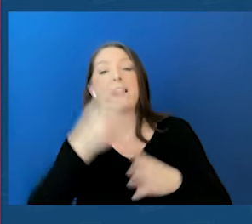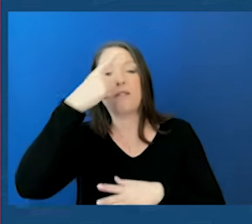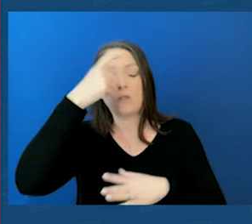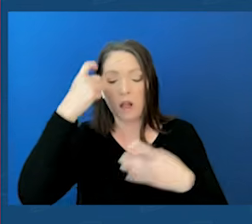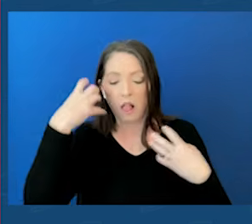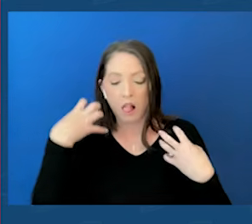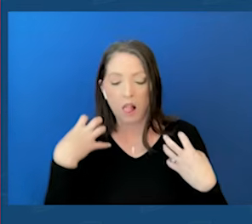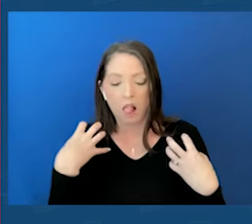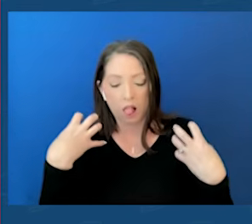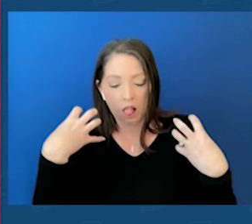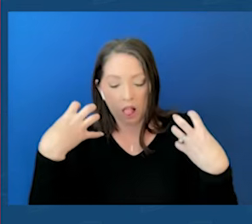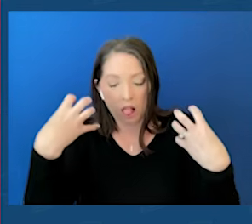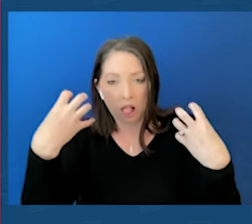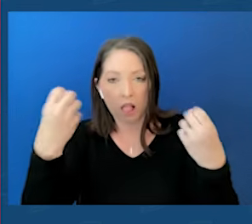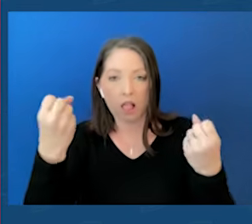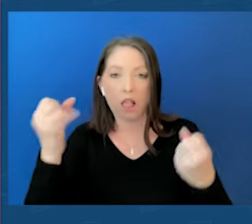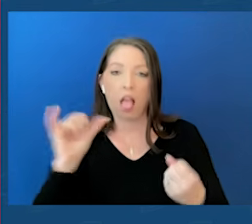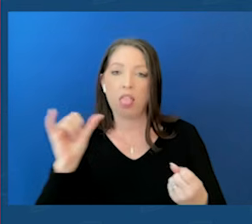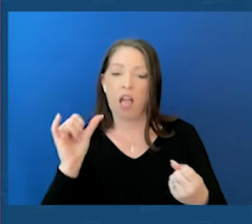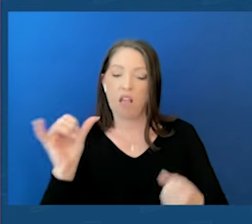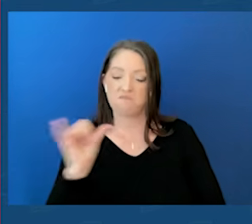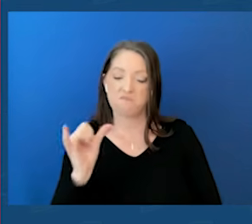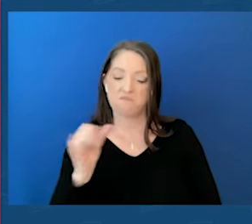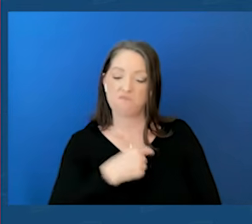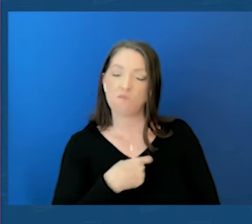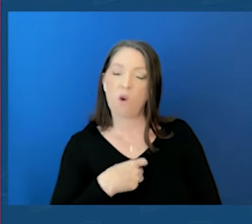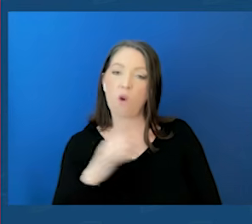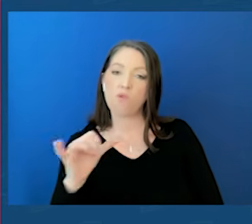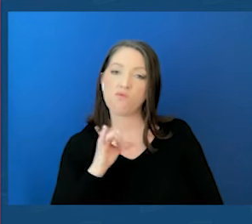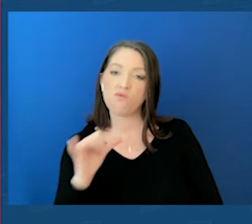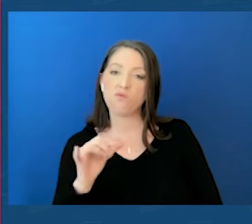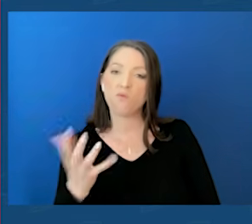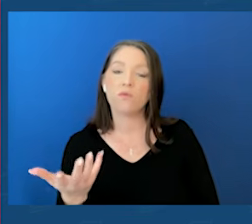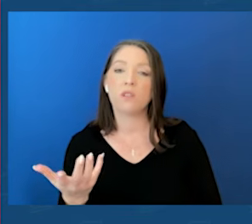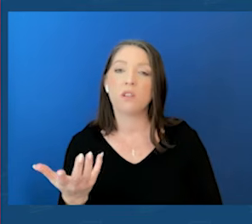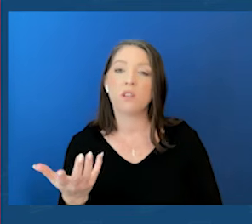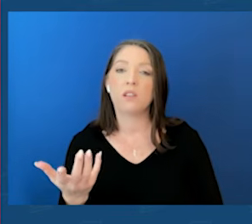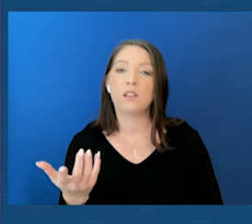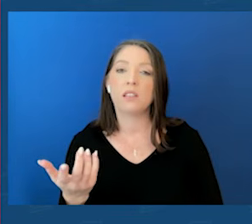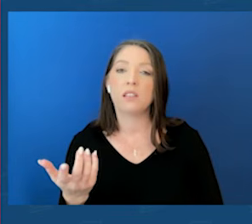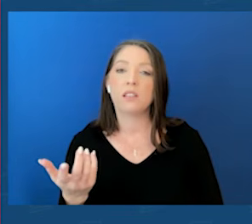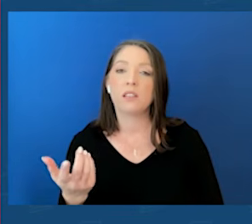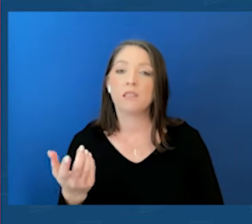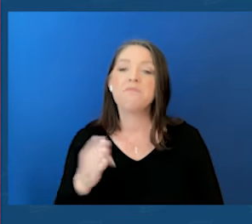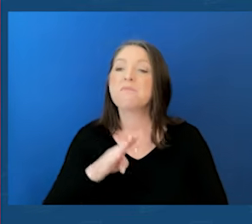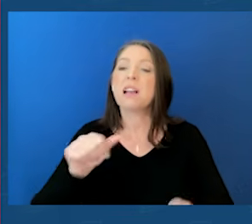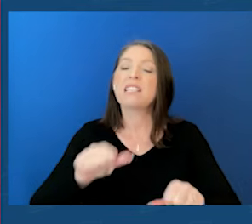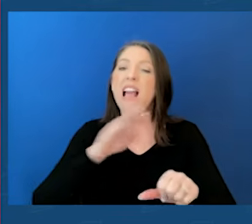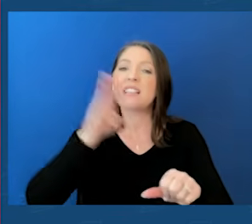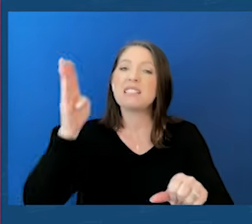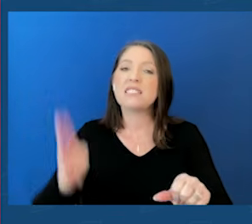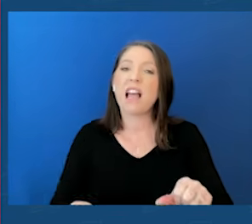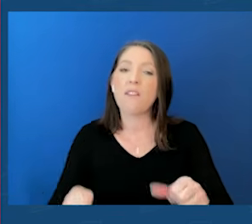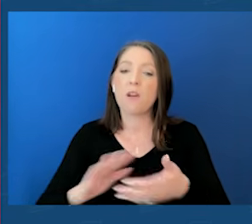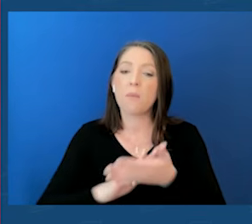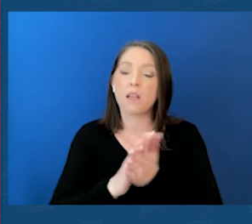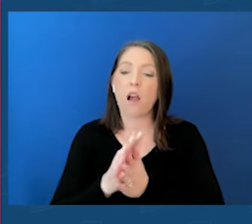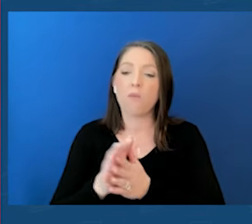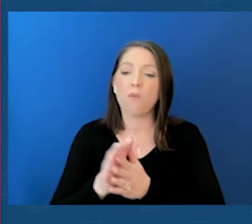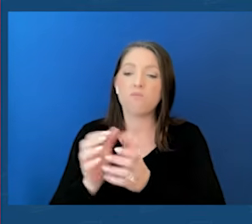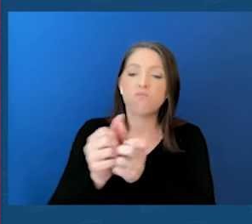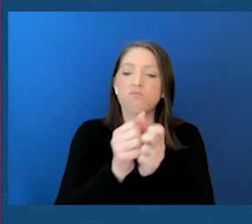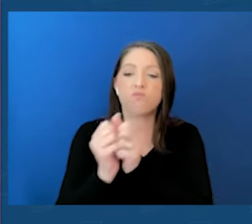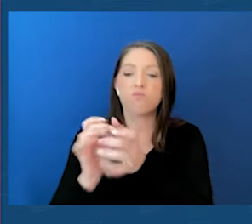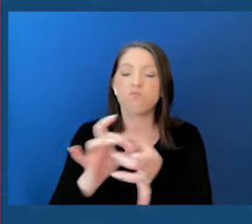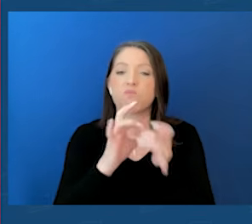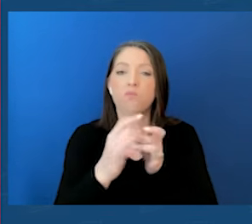like the scar on my chest, because we can never be one state unless we heal the